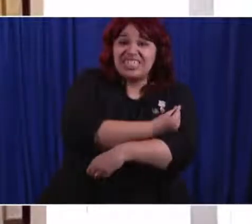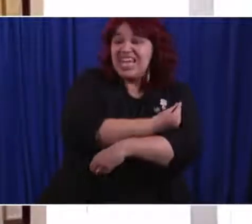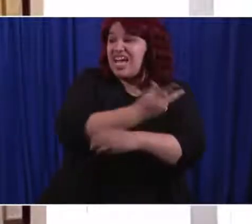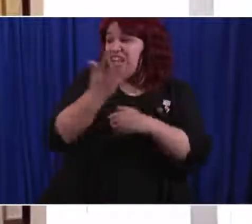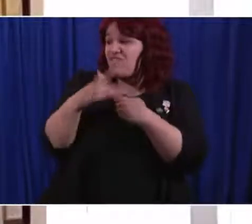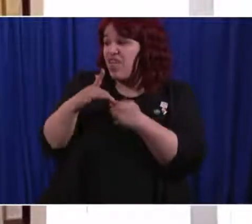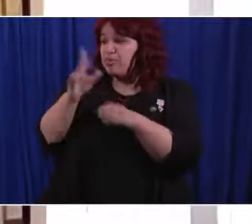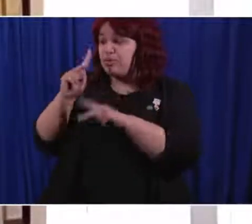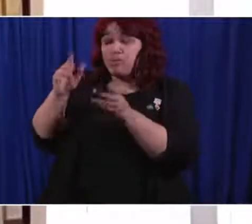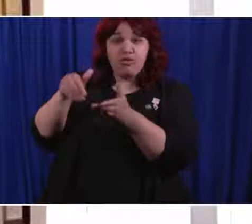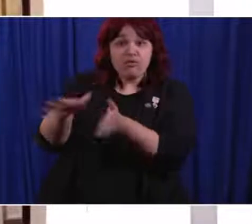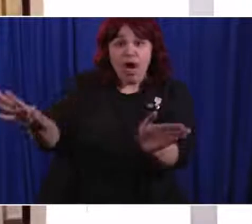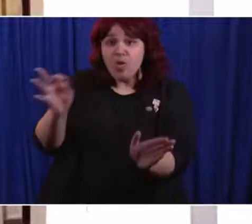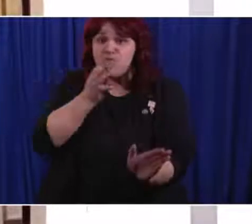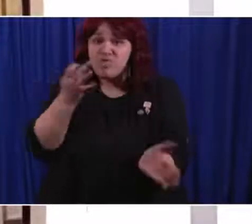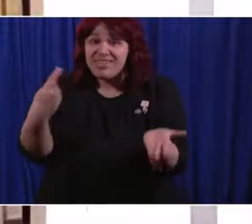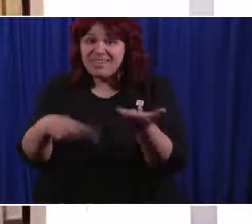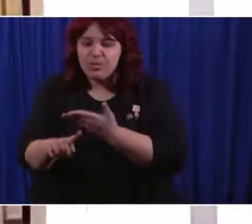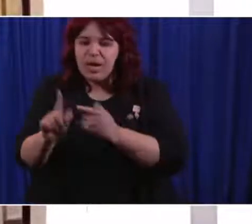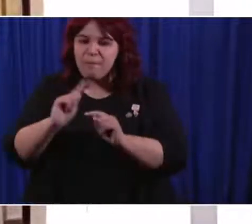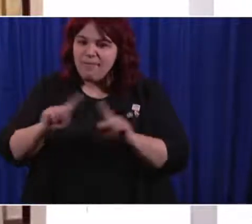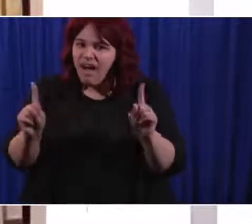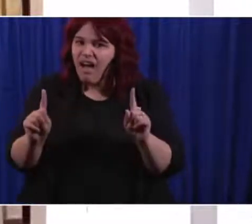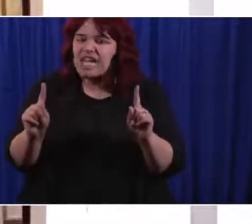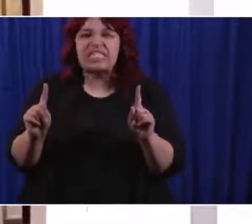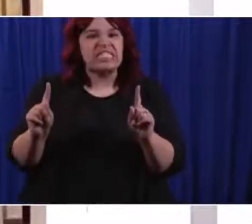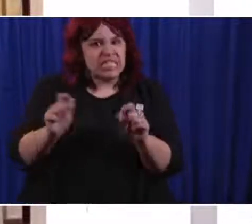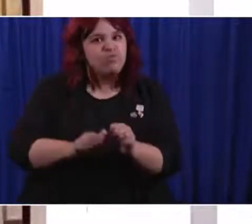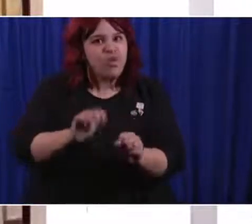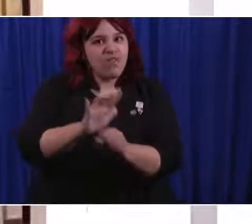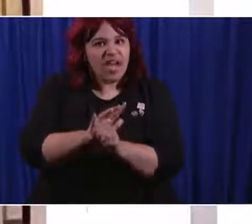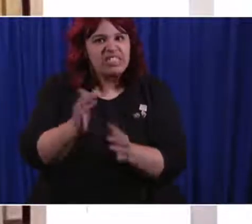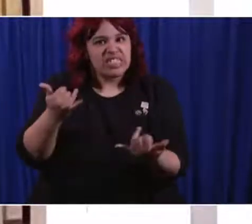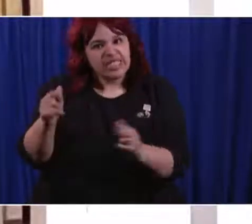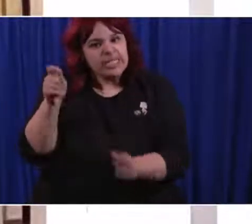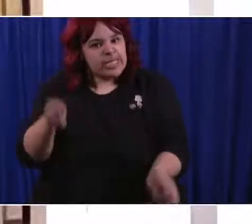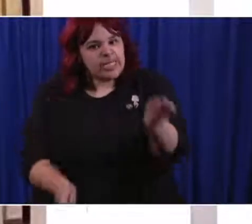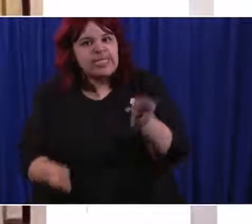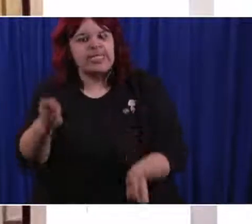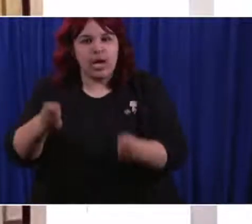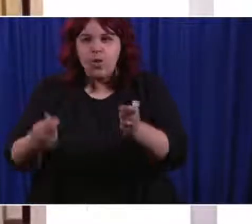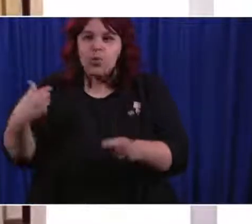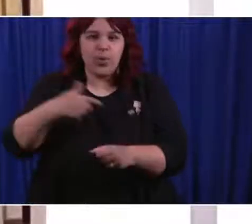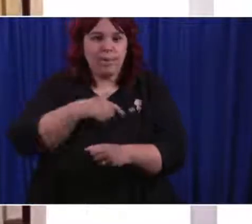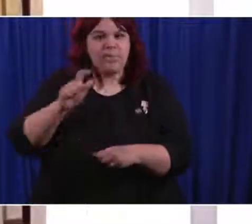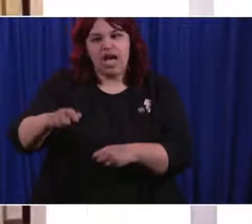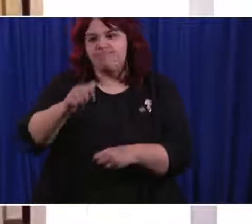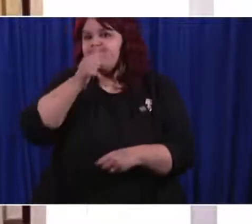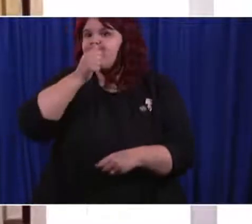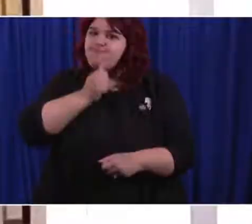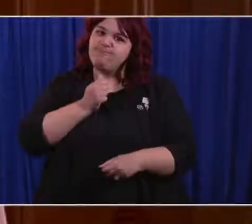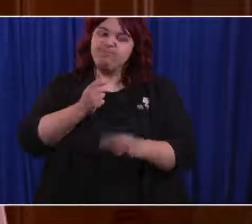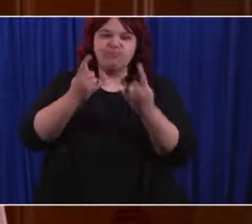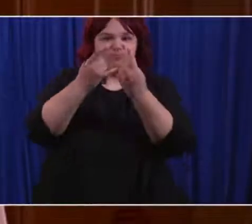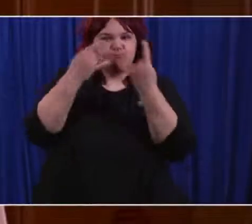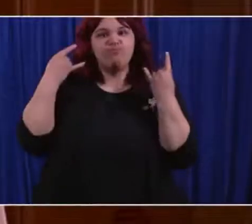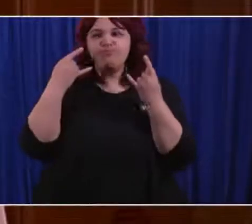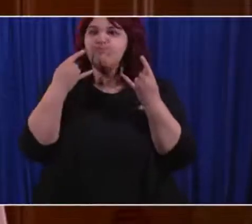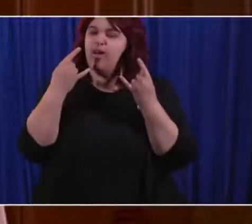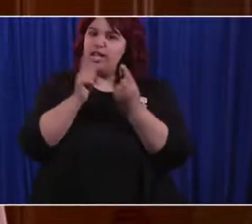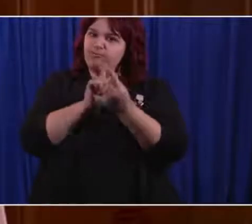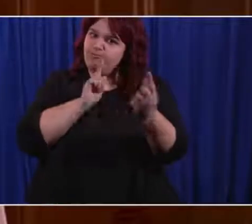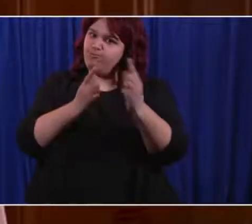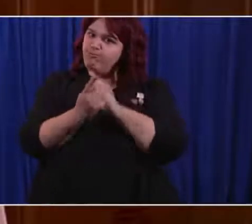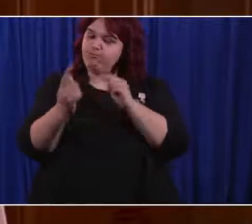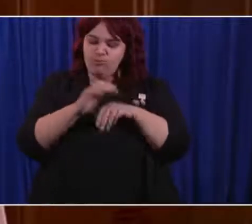up our sleeves to get us vaccinated and actually get us across that finish line. Thank you, Governor. Doctor, thank you very